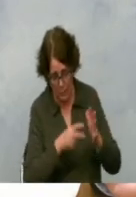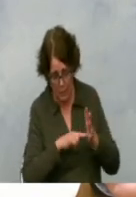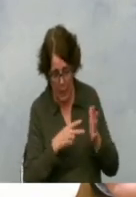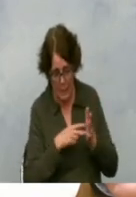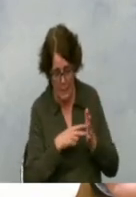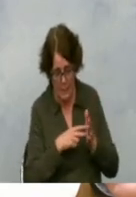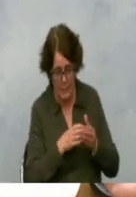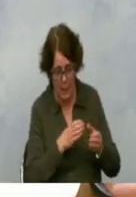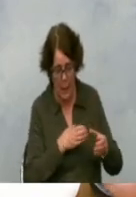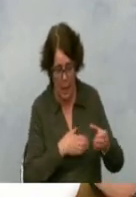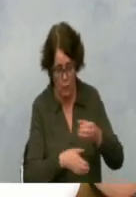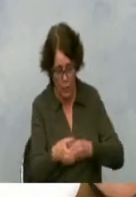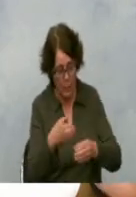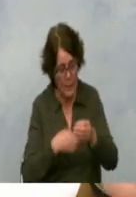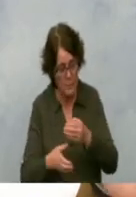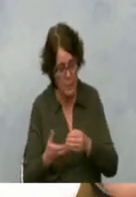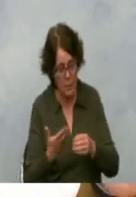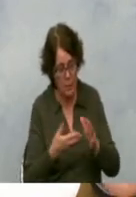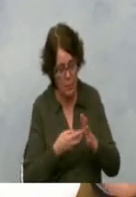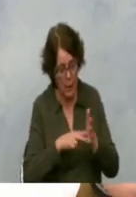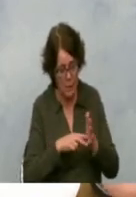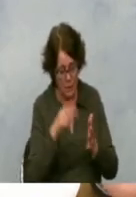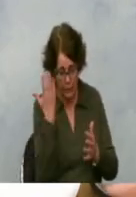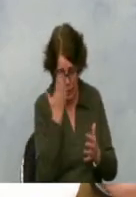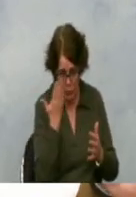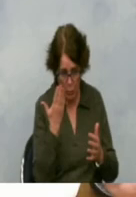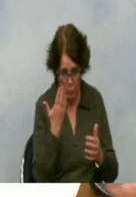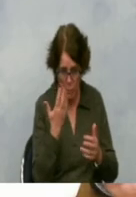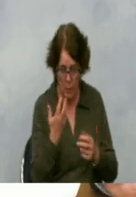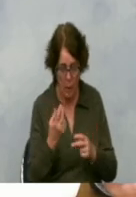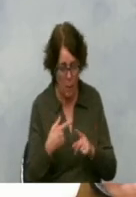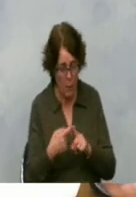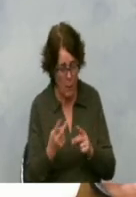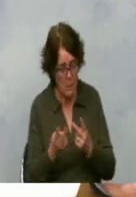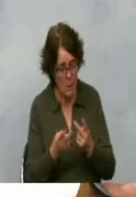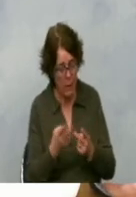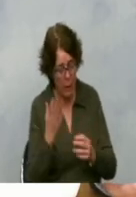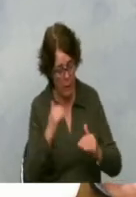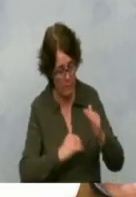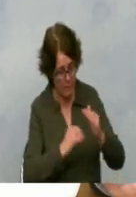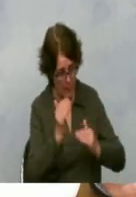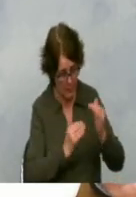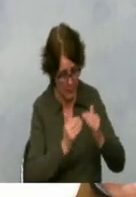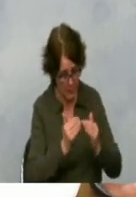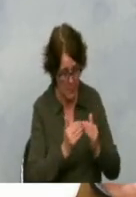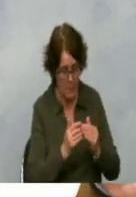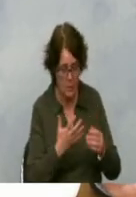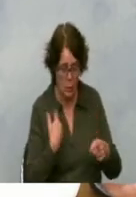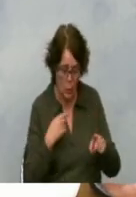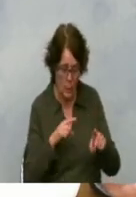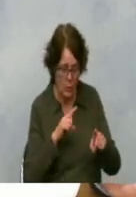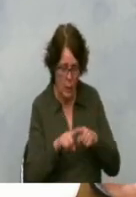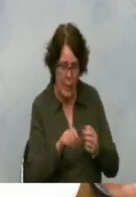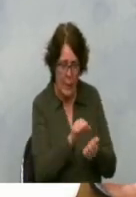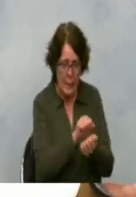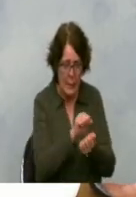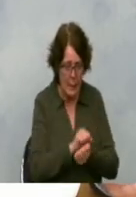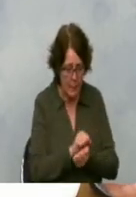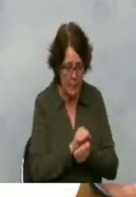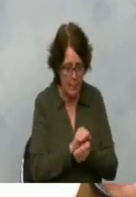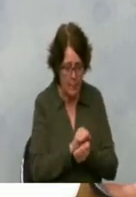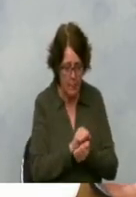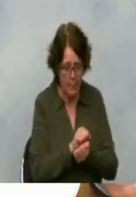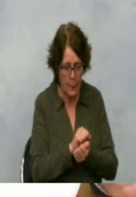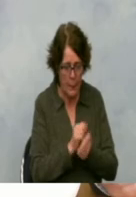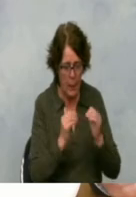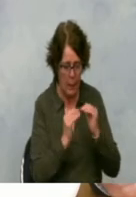replacement plans within those schools and within all our buildings. So we do try and keep to